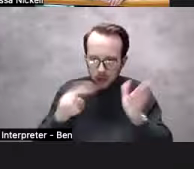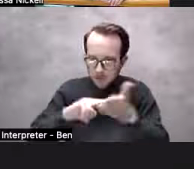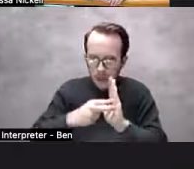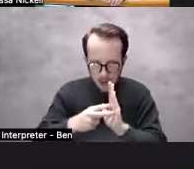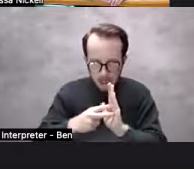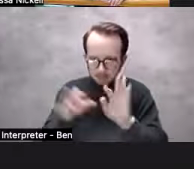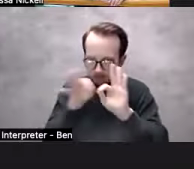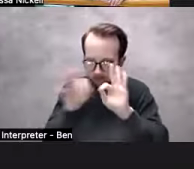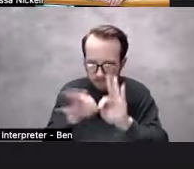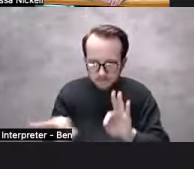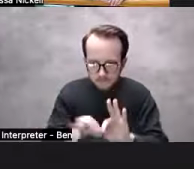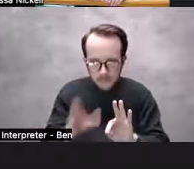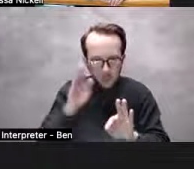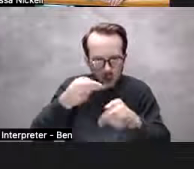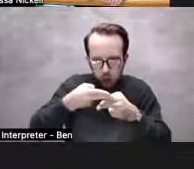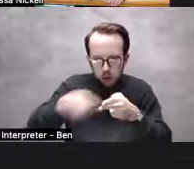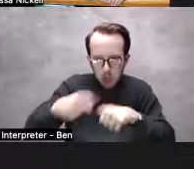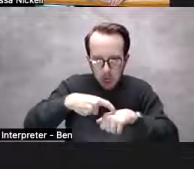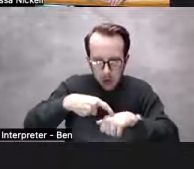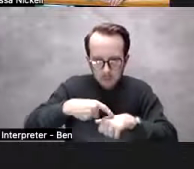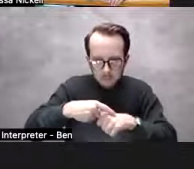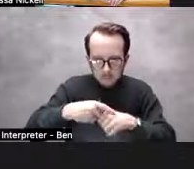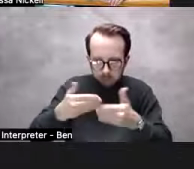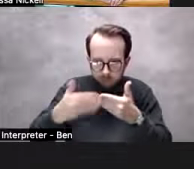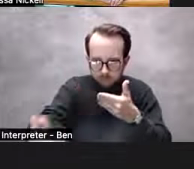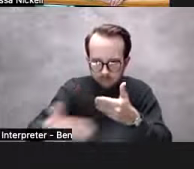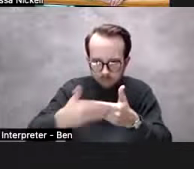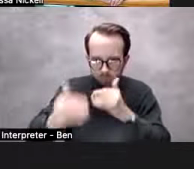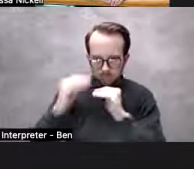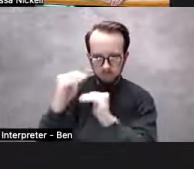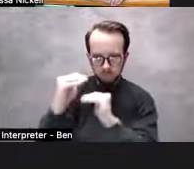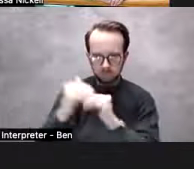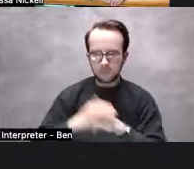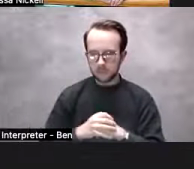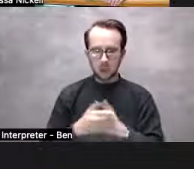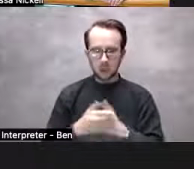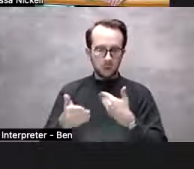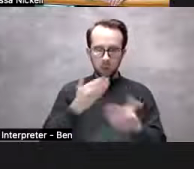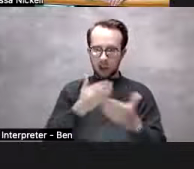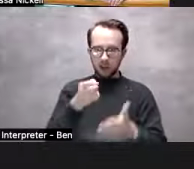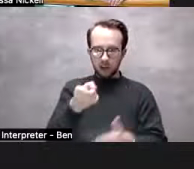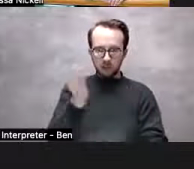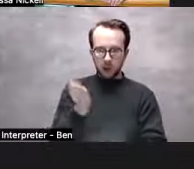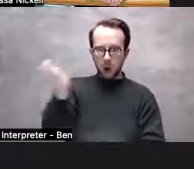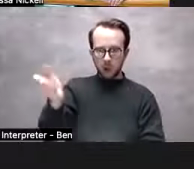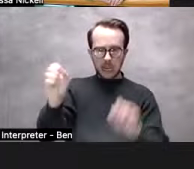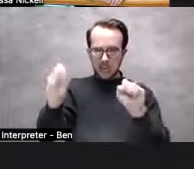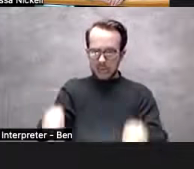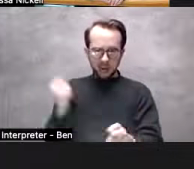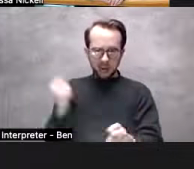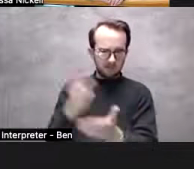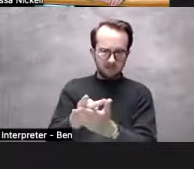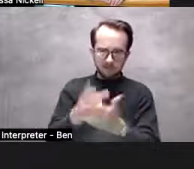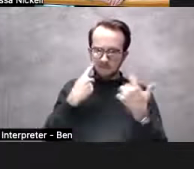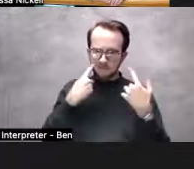to really be short-term, so that whatever you're proposing to do could be accomplished in 1 to 2